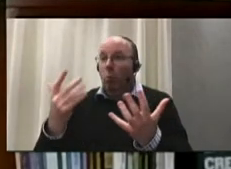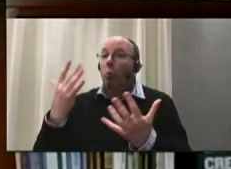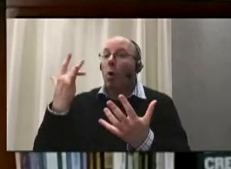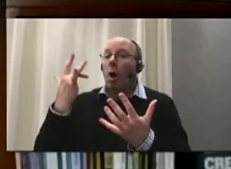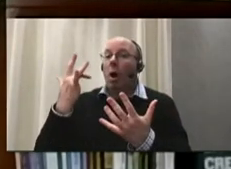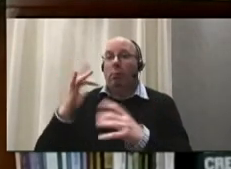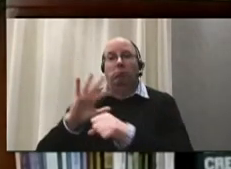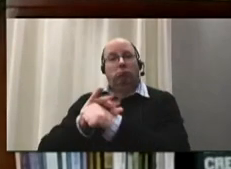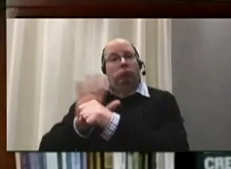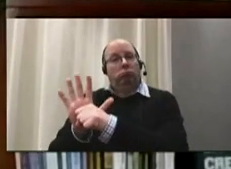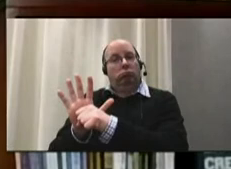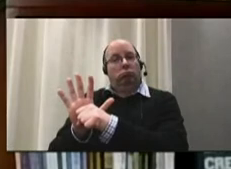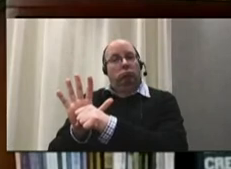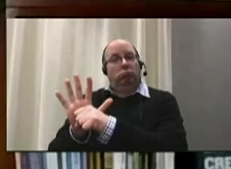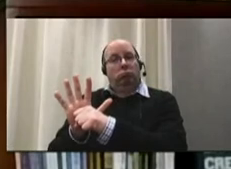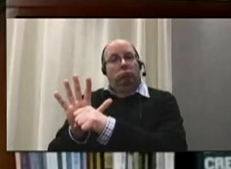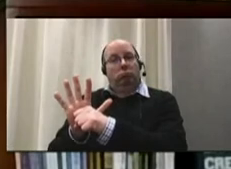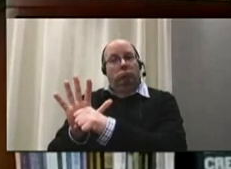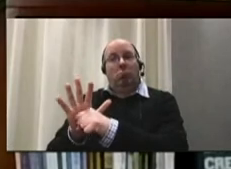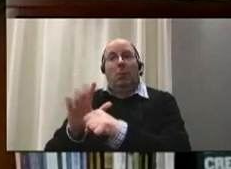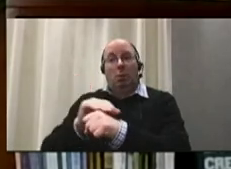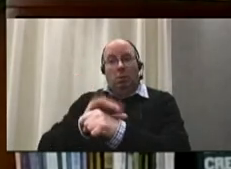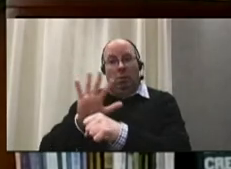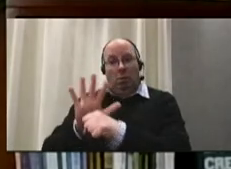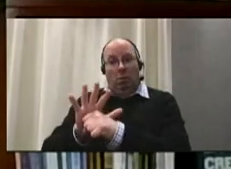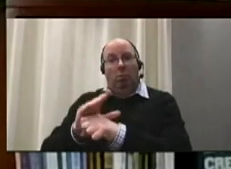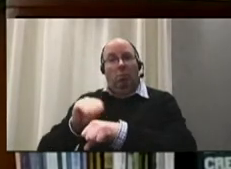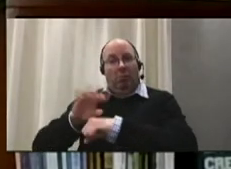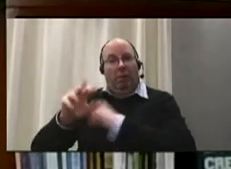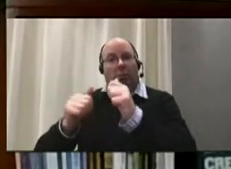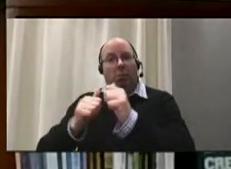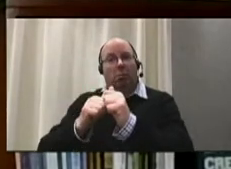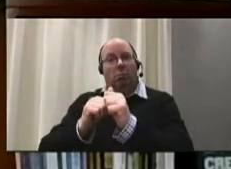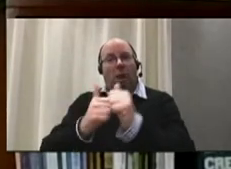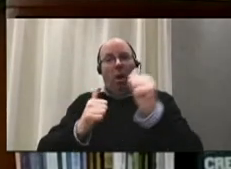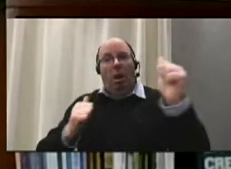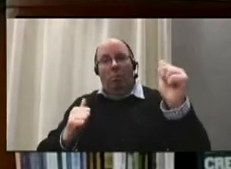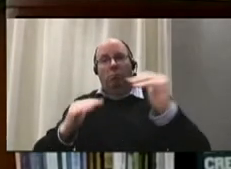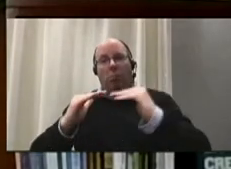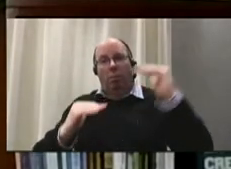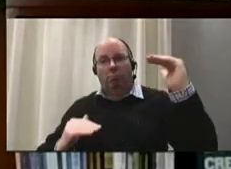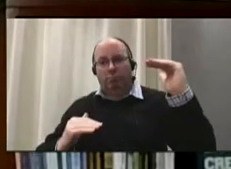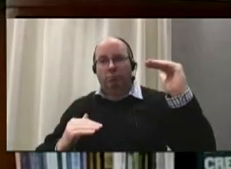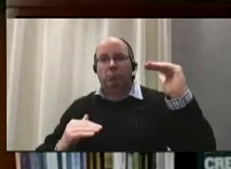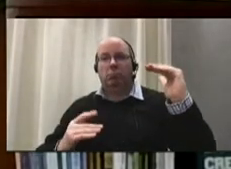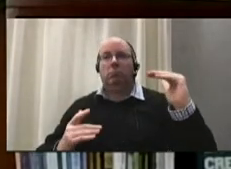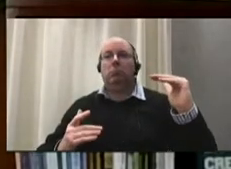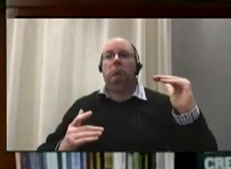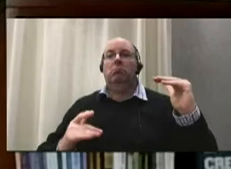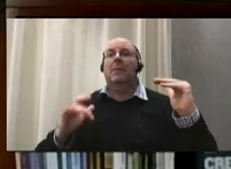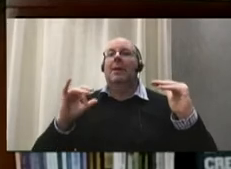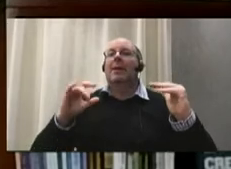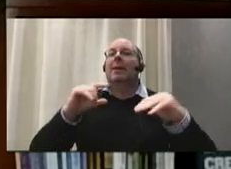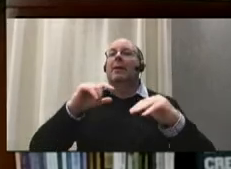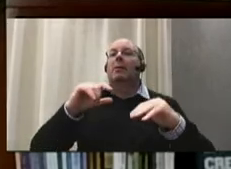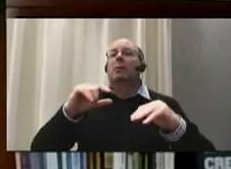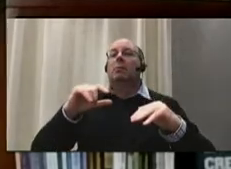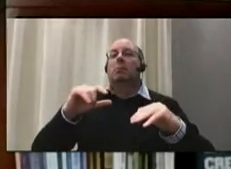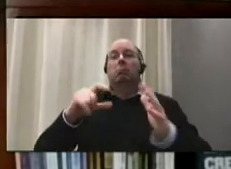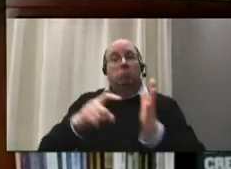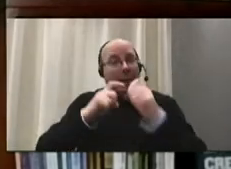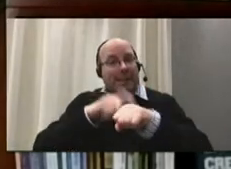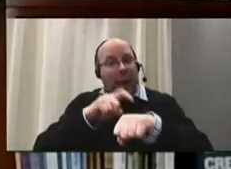that. It's going to take time for our students to recover. A few things that we've done, and I add these